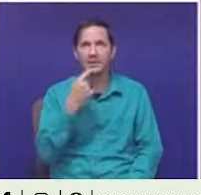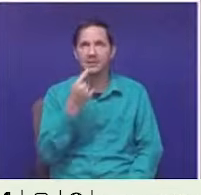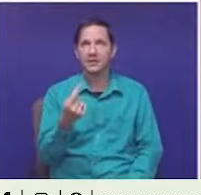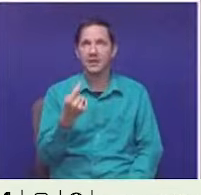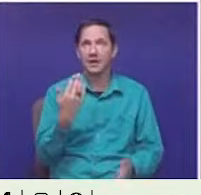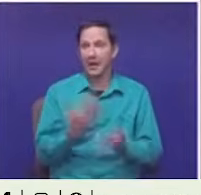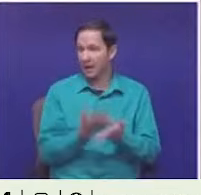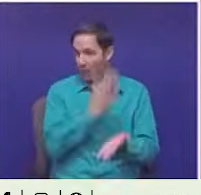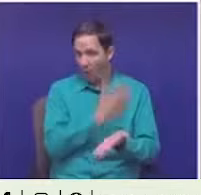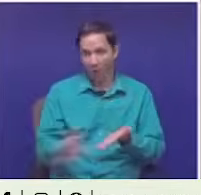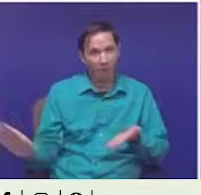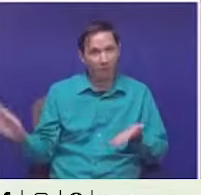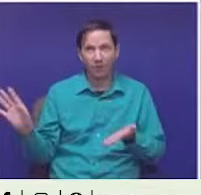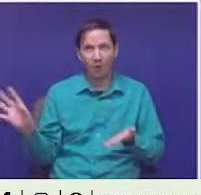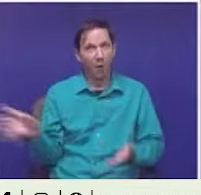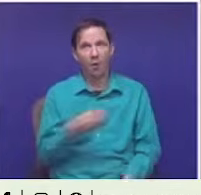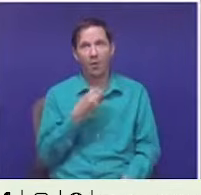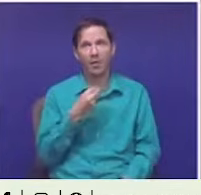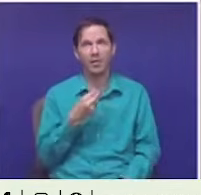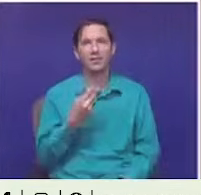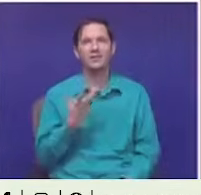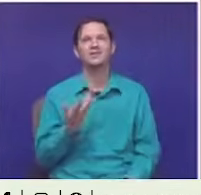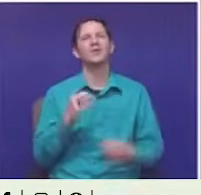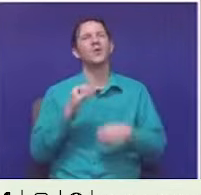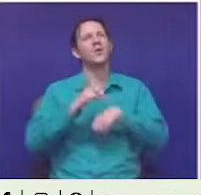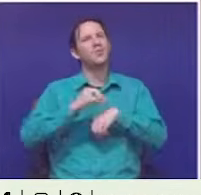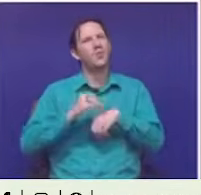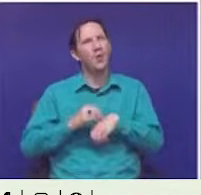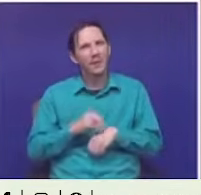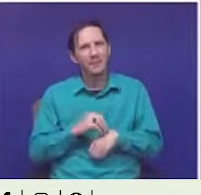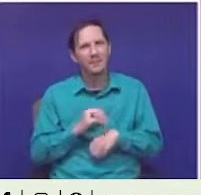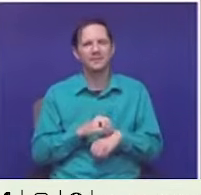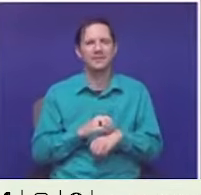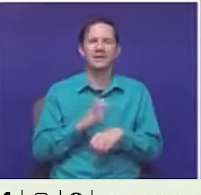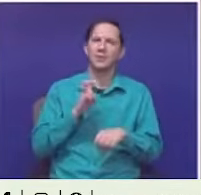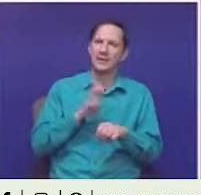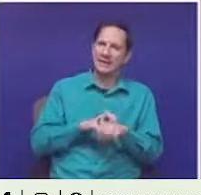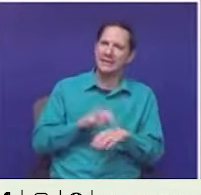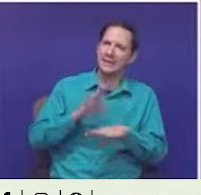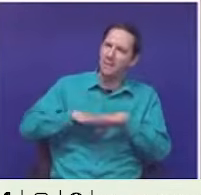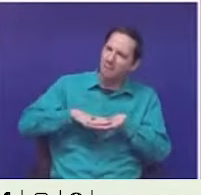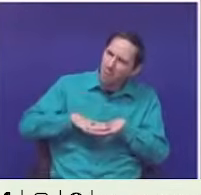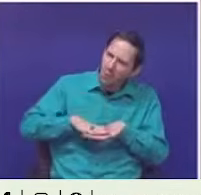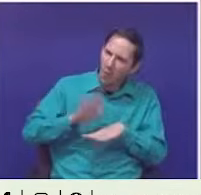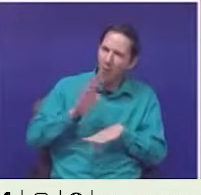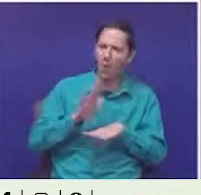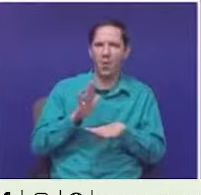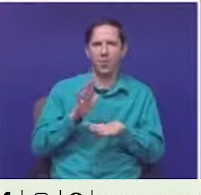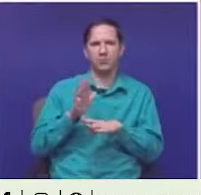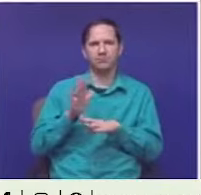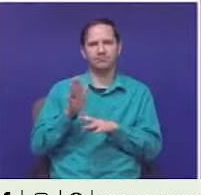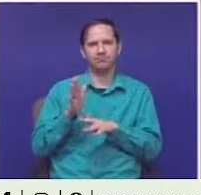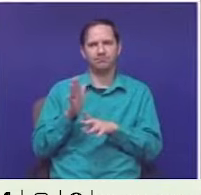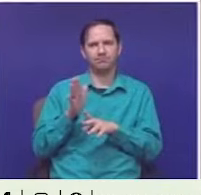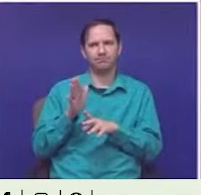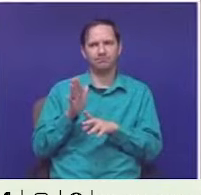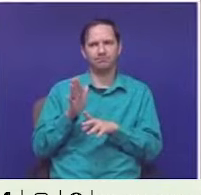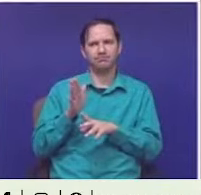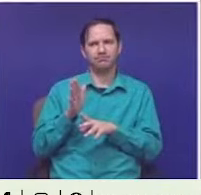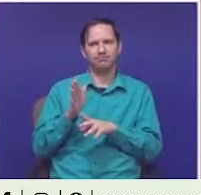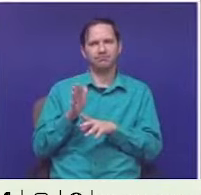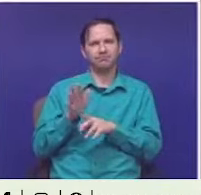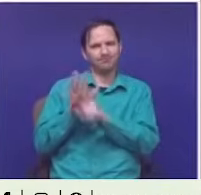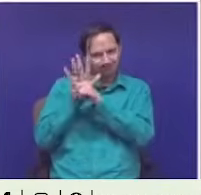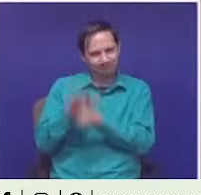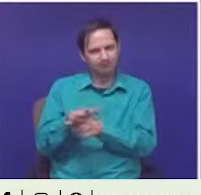all off. And so the point I'm trying to make is that we've got to strengthen the law enforcement part a lot more than is